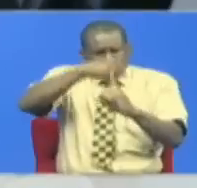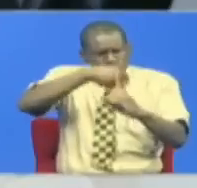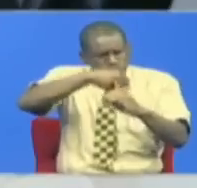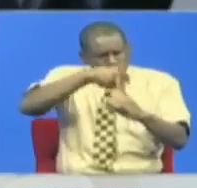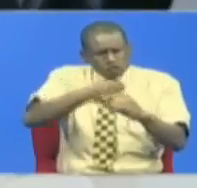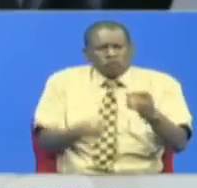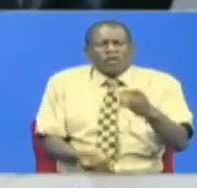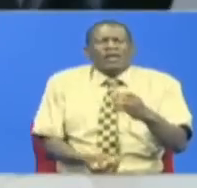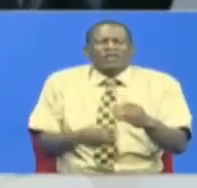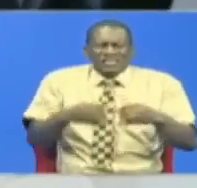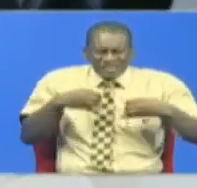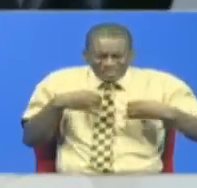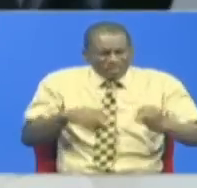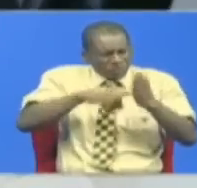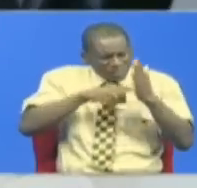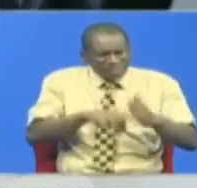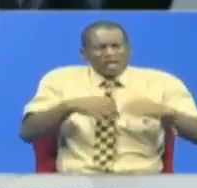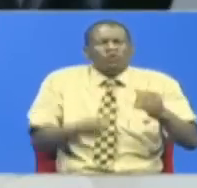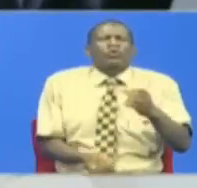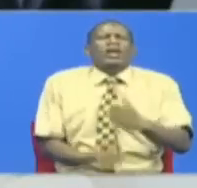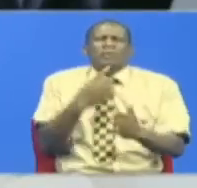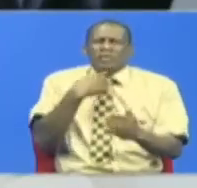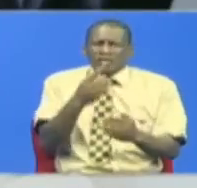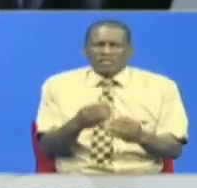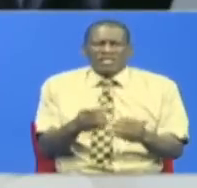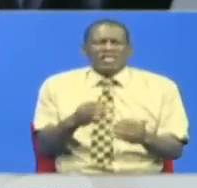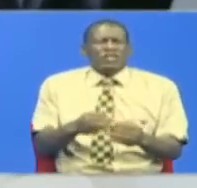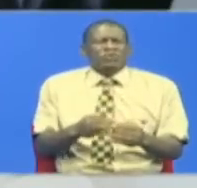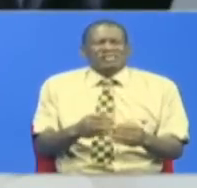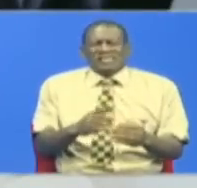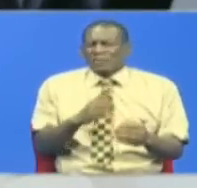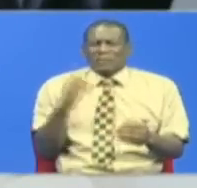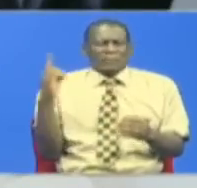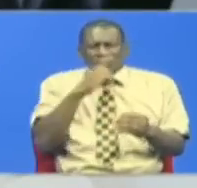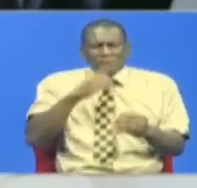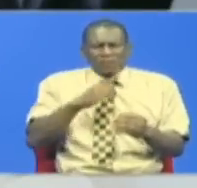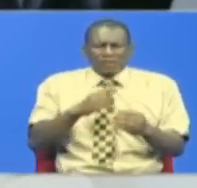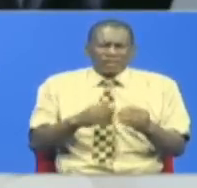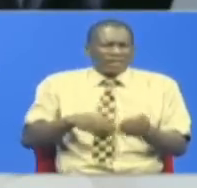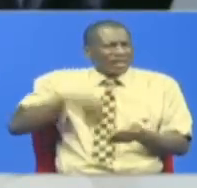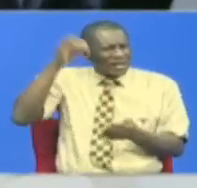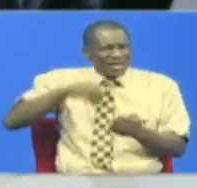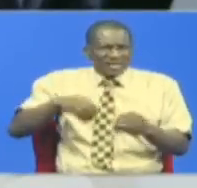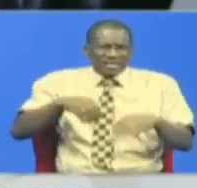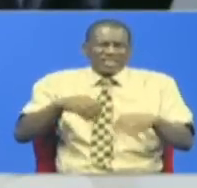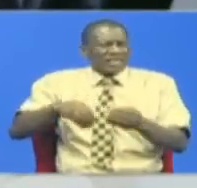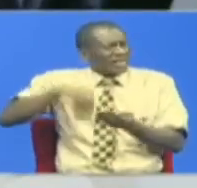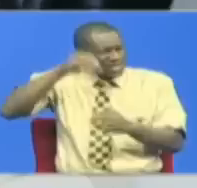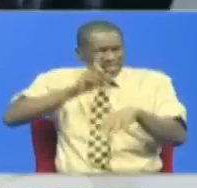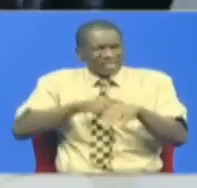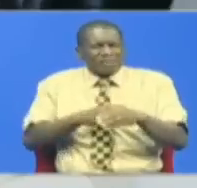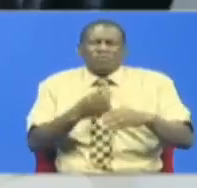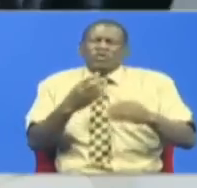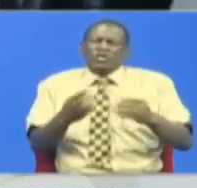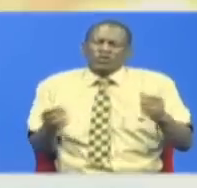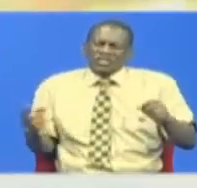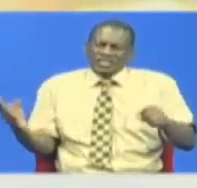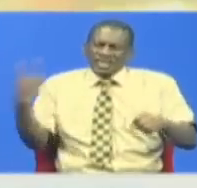It's been a very steep learning curve. You know, 24/7, there is no